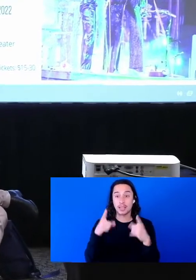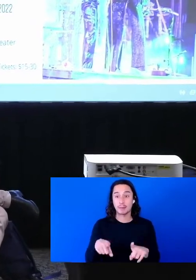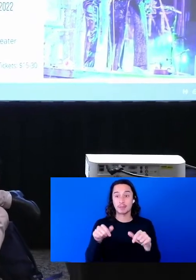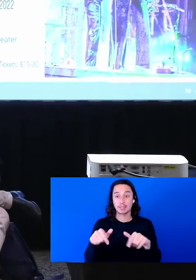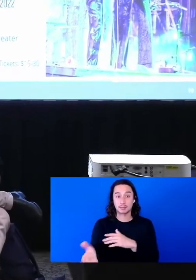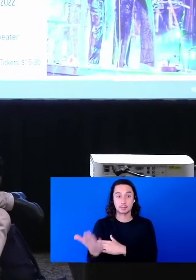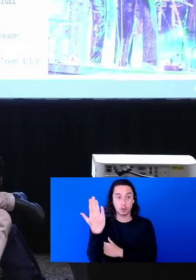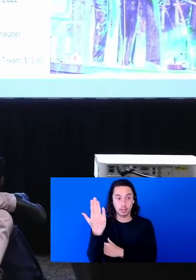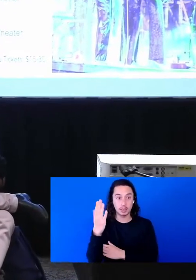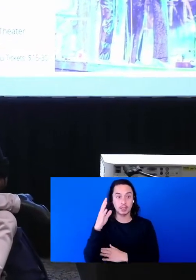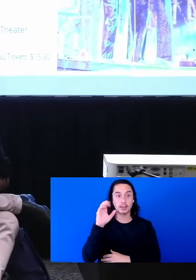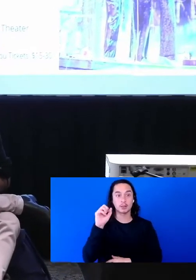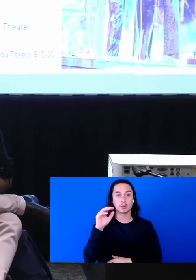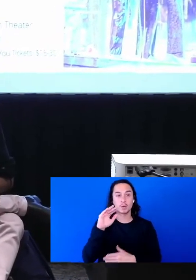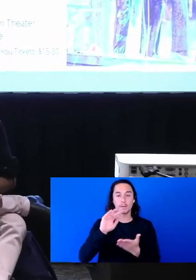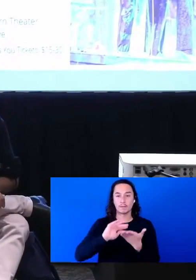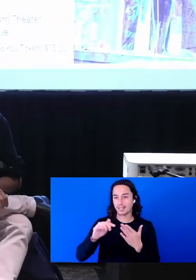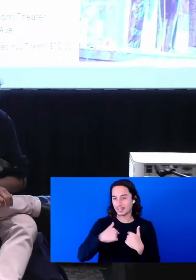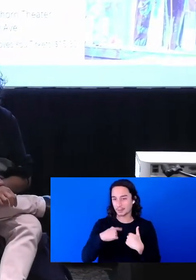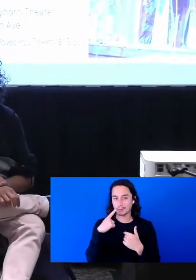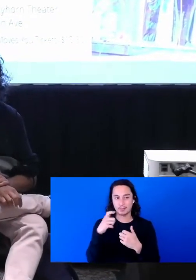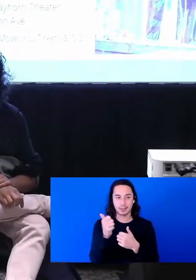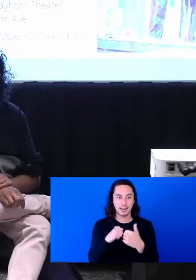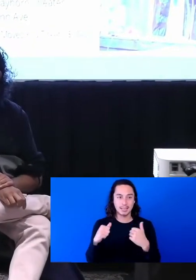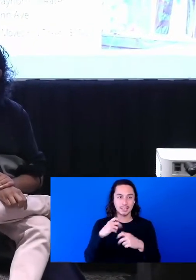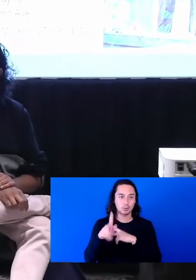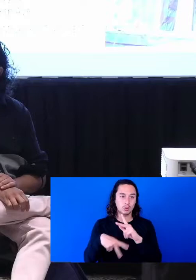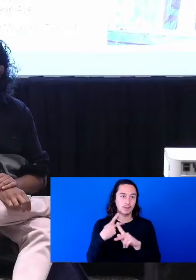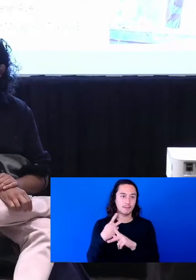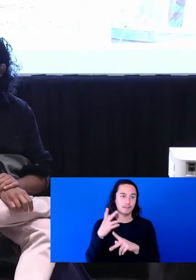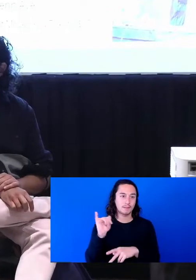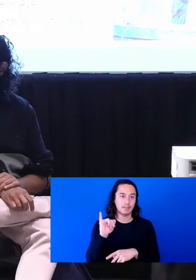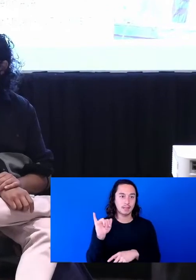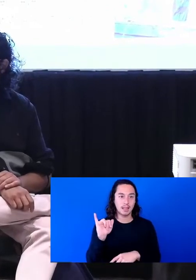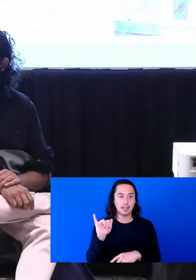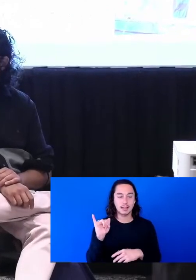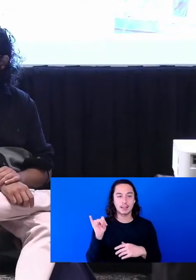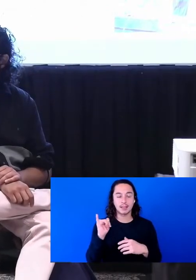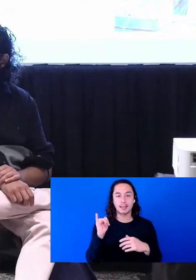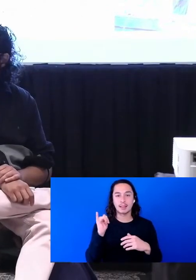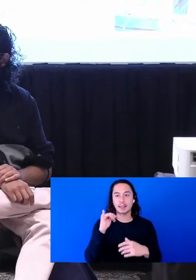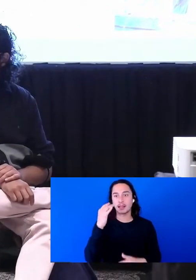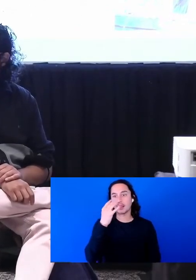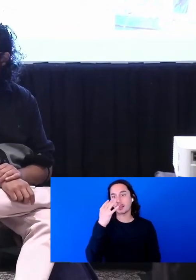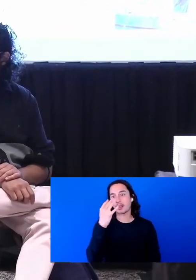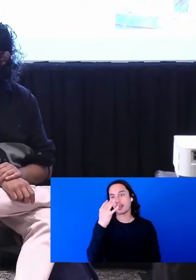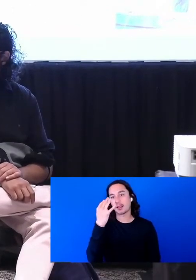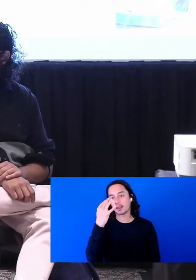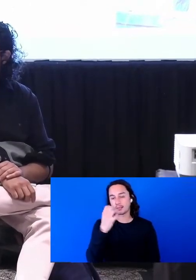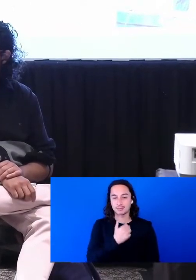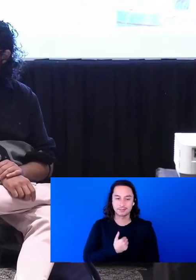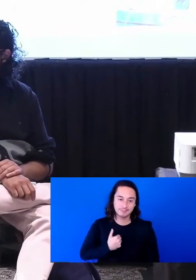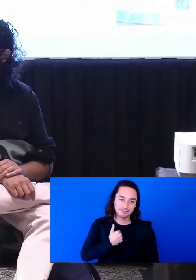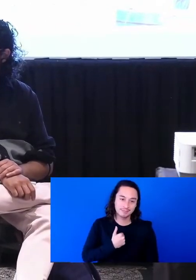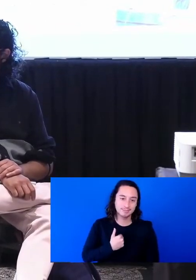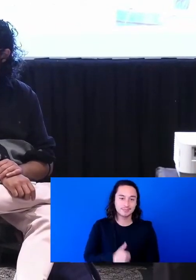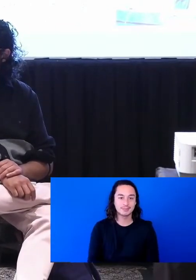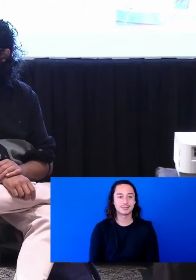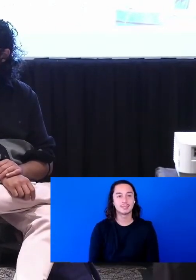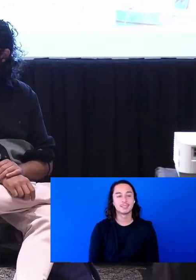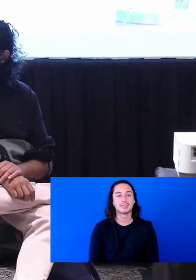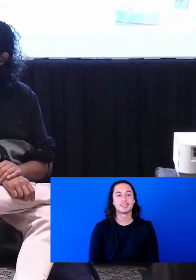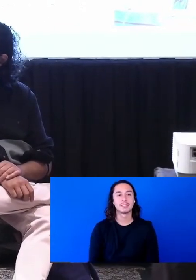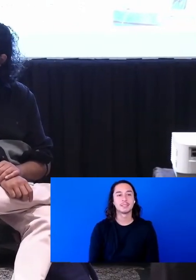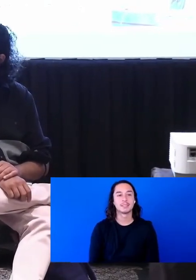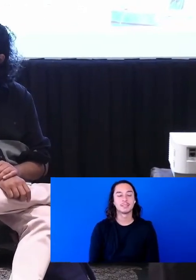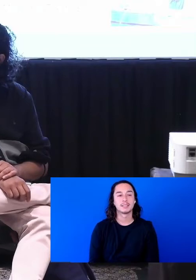And so forgive me for any sort of like haze that's in my mind coming on stage to me. But